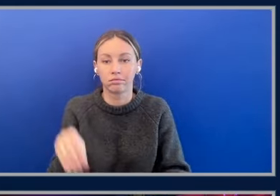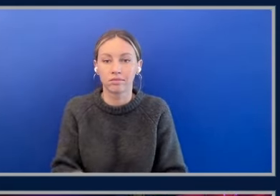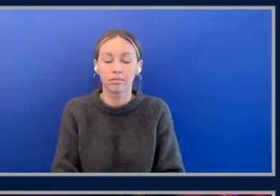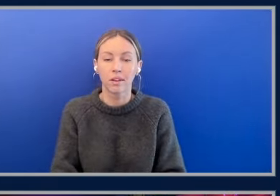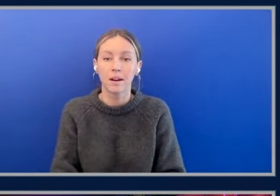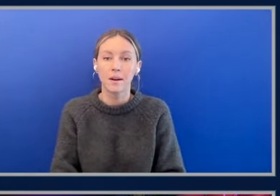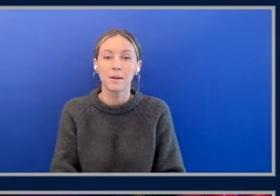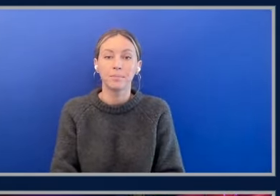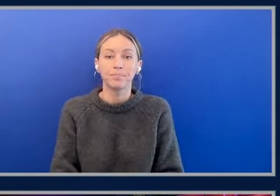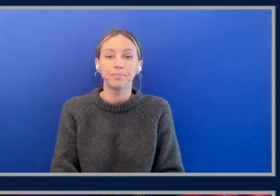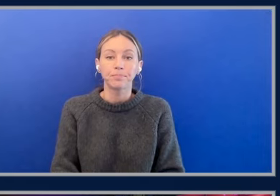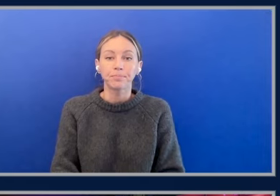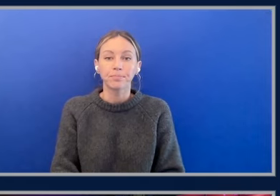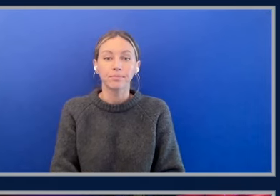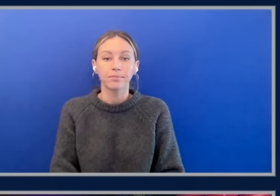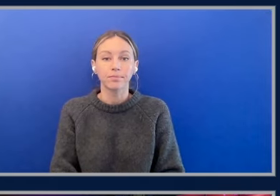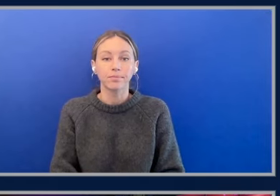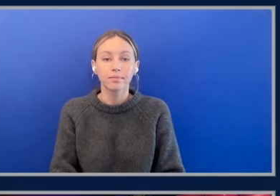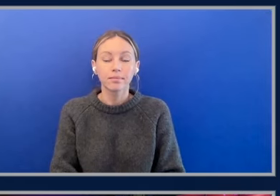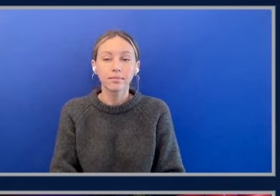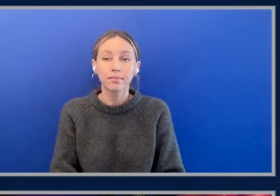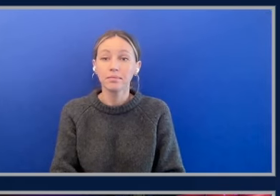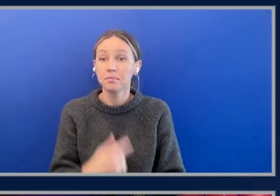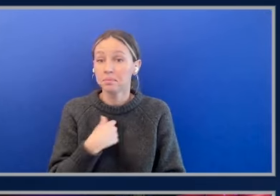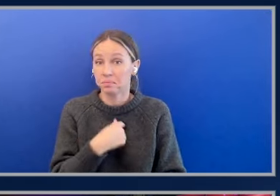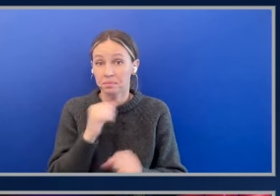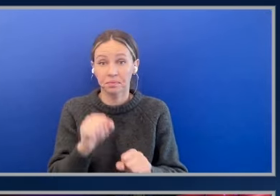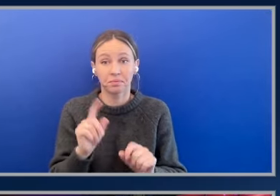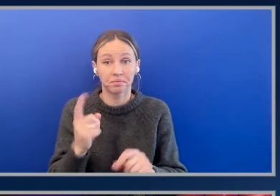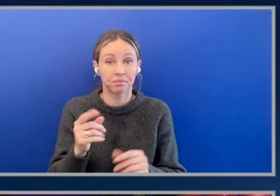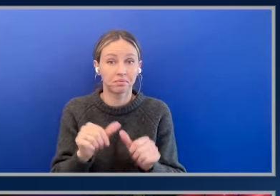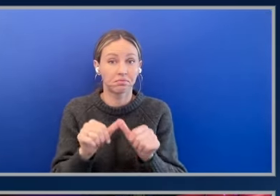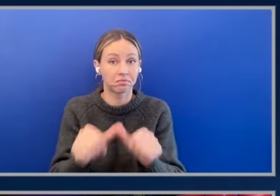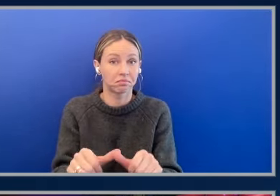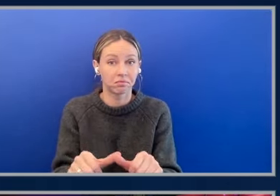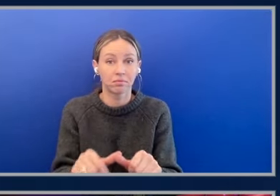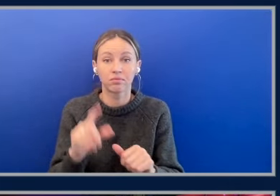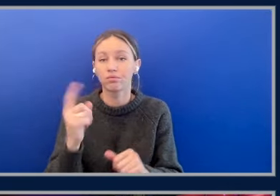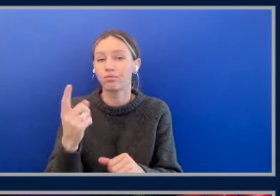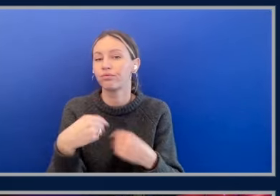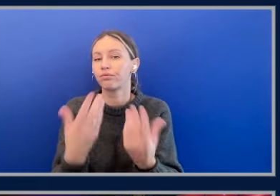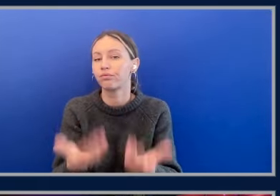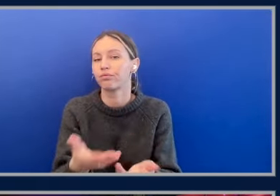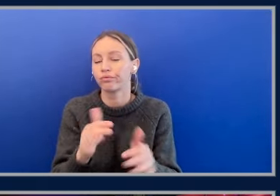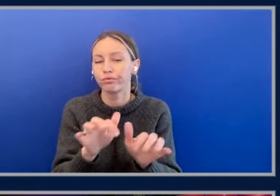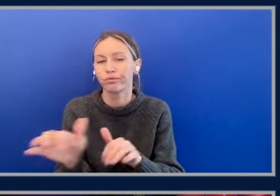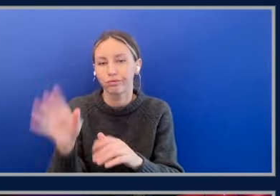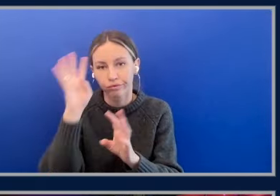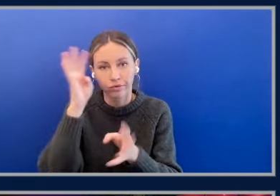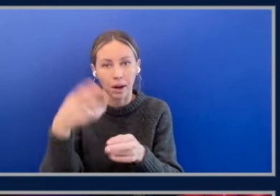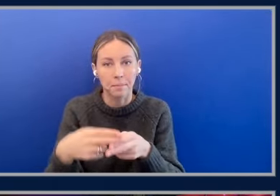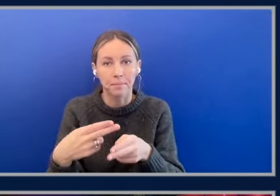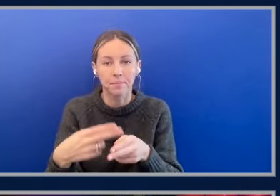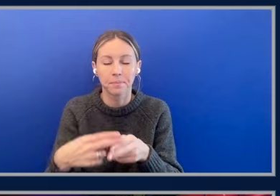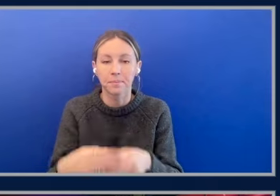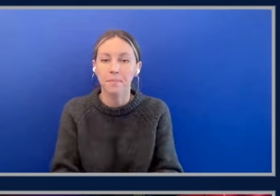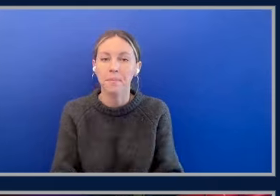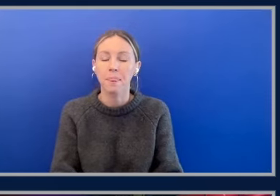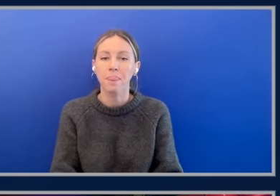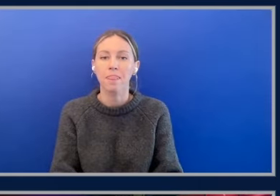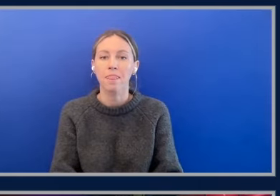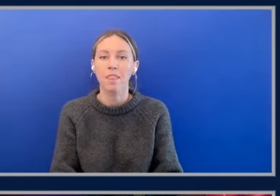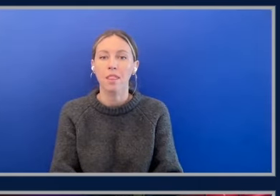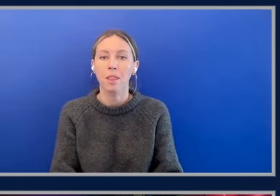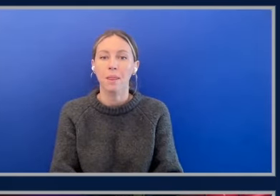I'm not going to. So, well, we can just proceed here. You just need to give the training plan a name. Let me put a random name, and